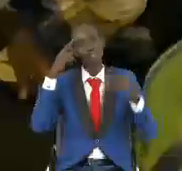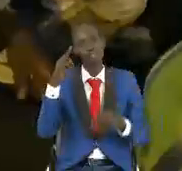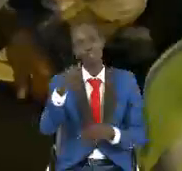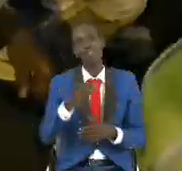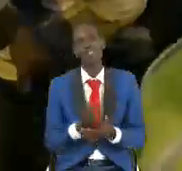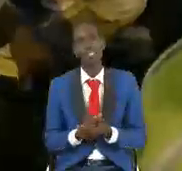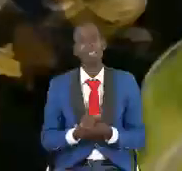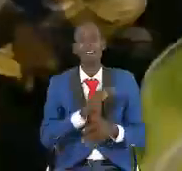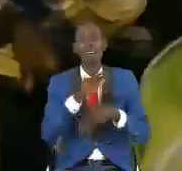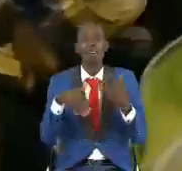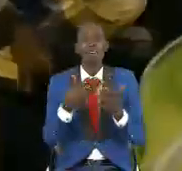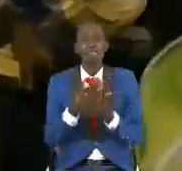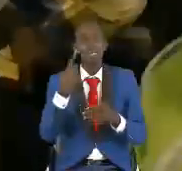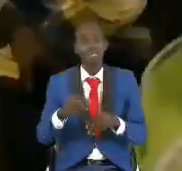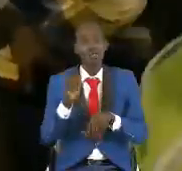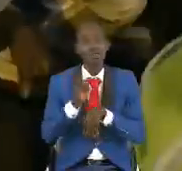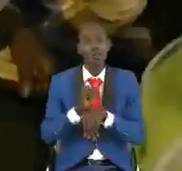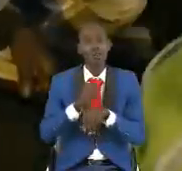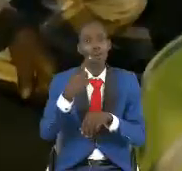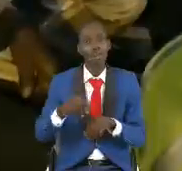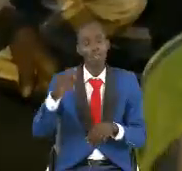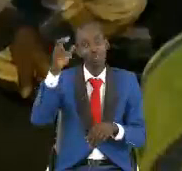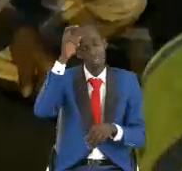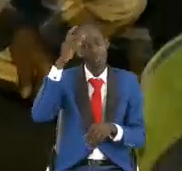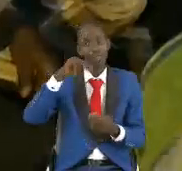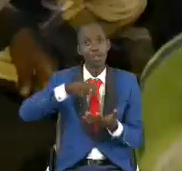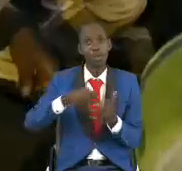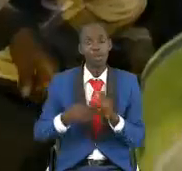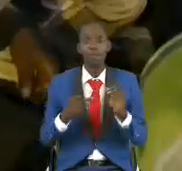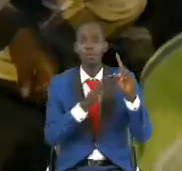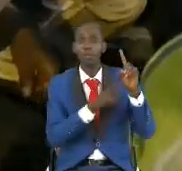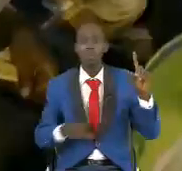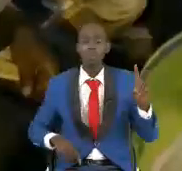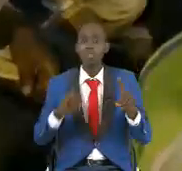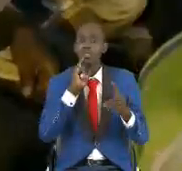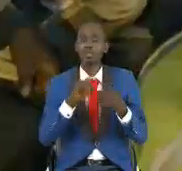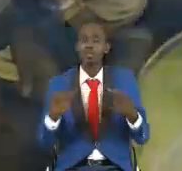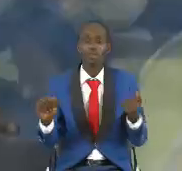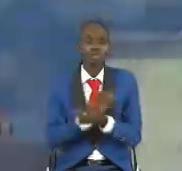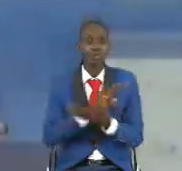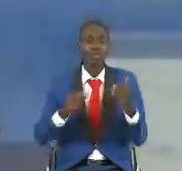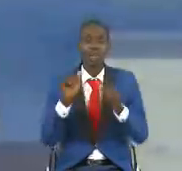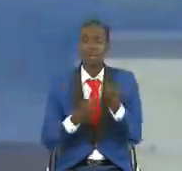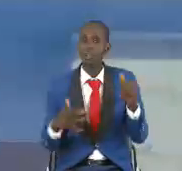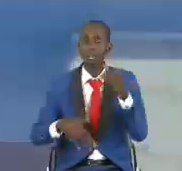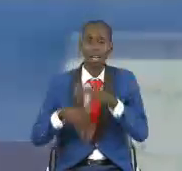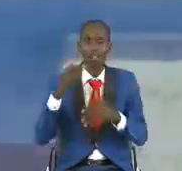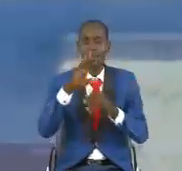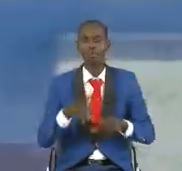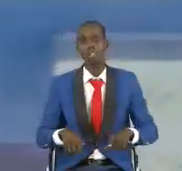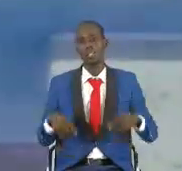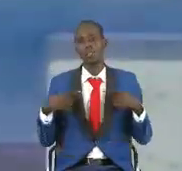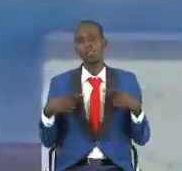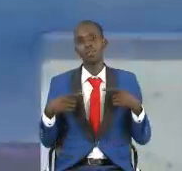of the devil, the purpose of the Lord is to destroy everything out of your life.